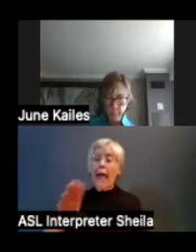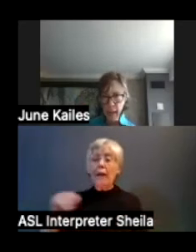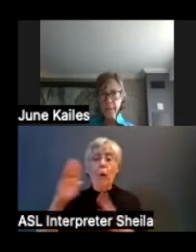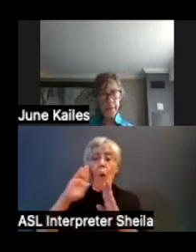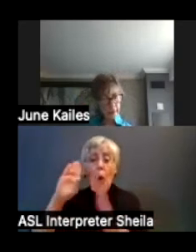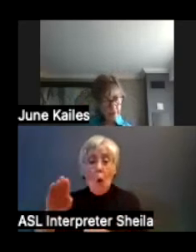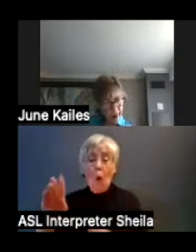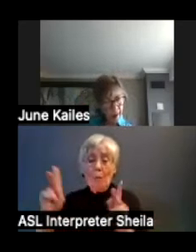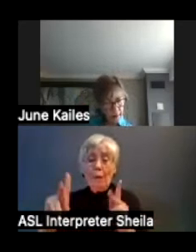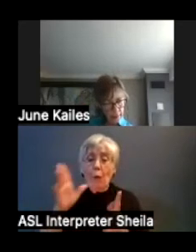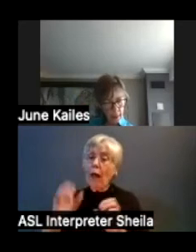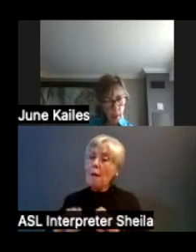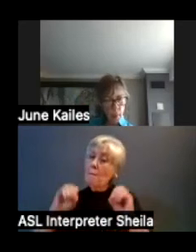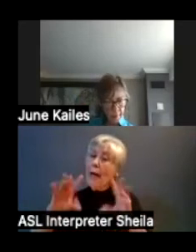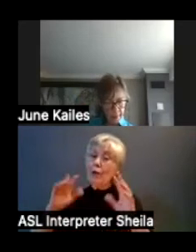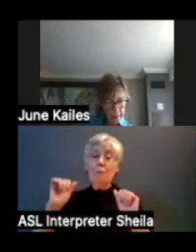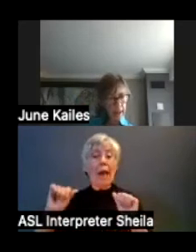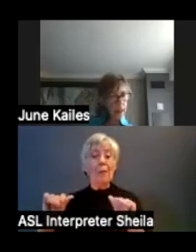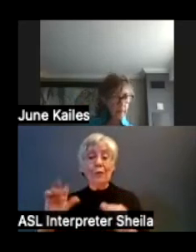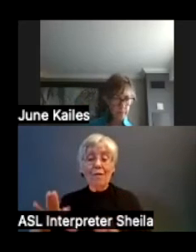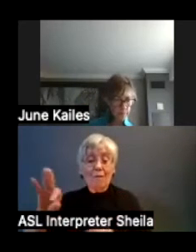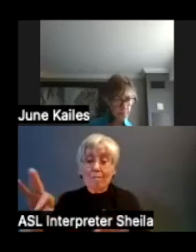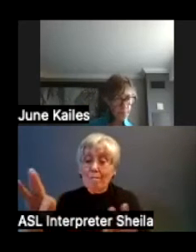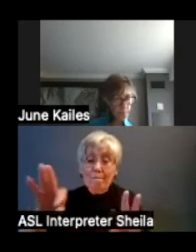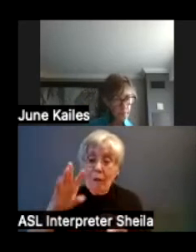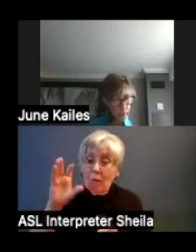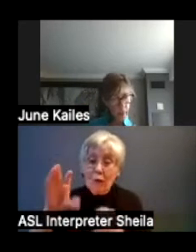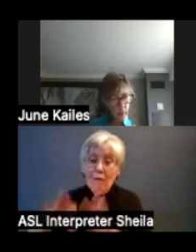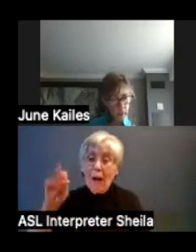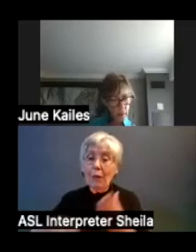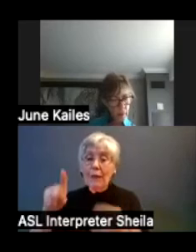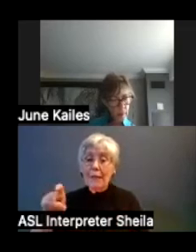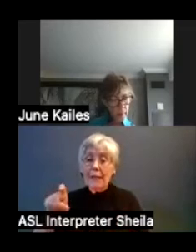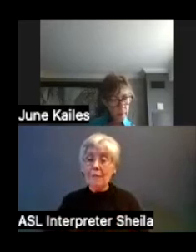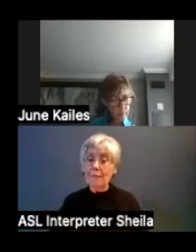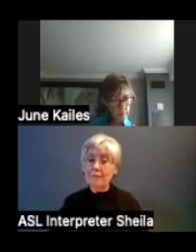will magically find what they need.